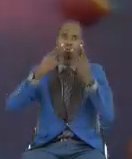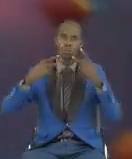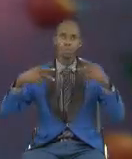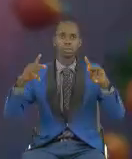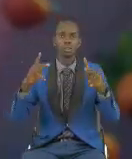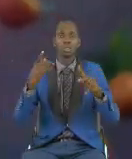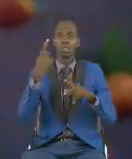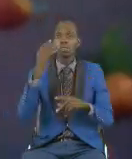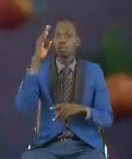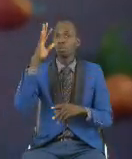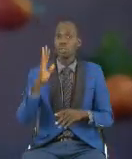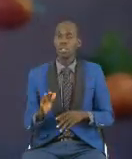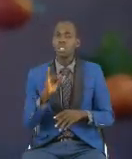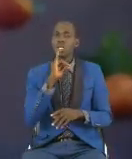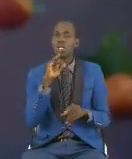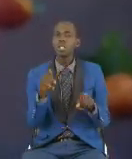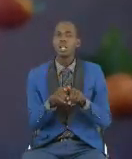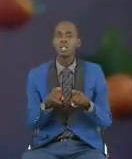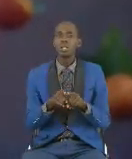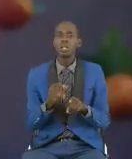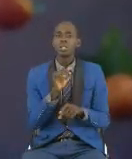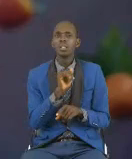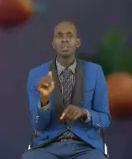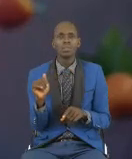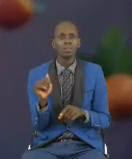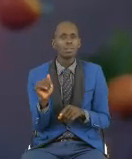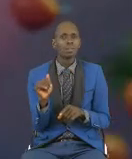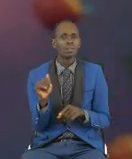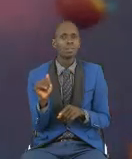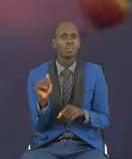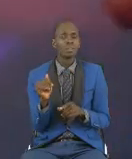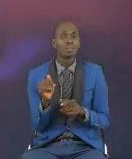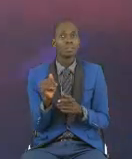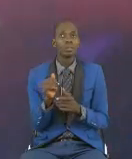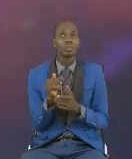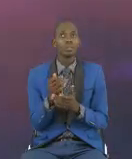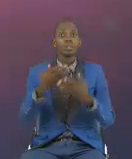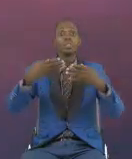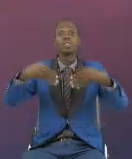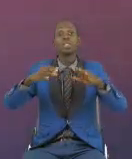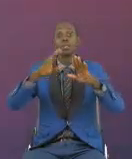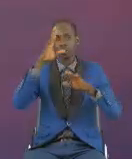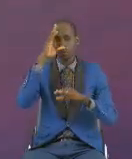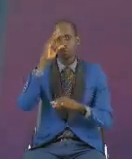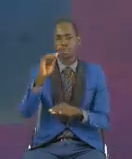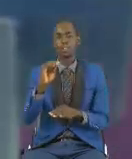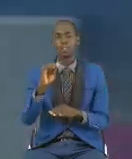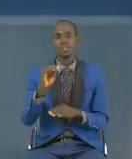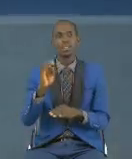preacher is like a salesman. He's promoting a particular